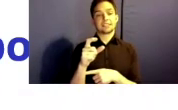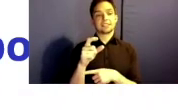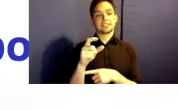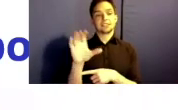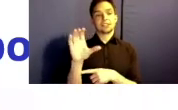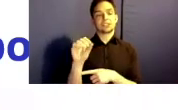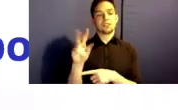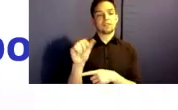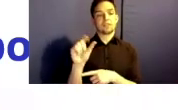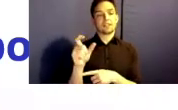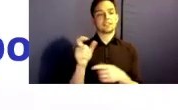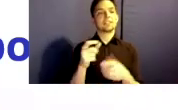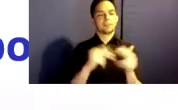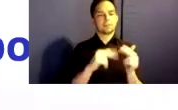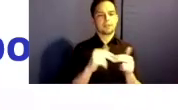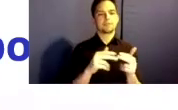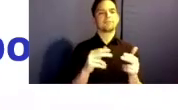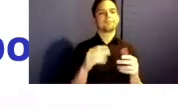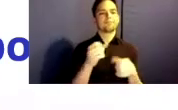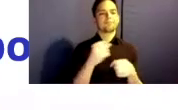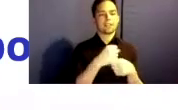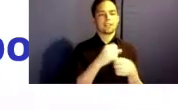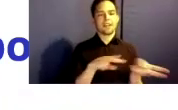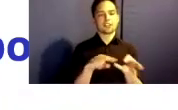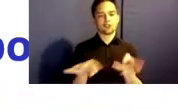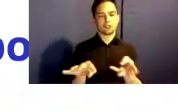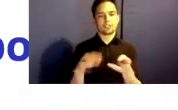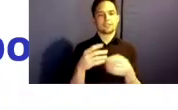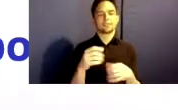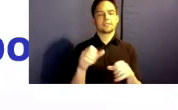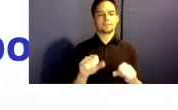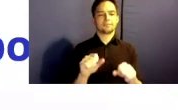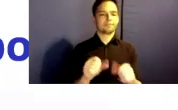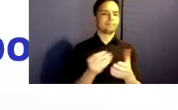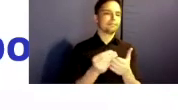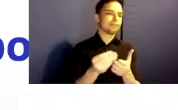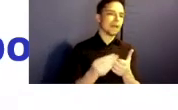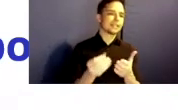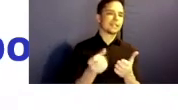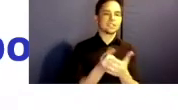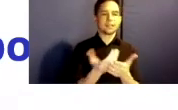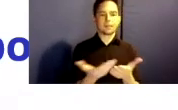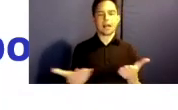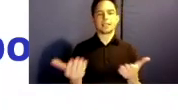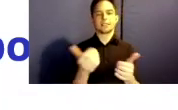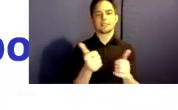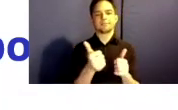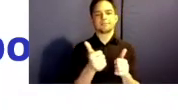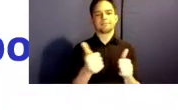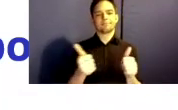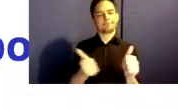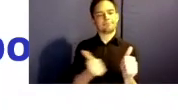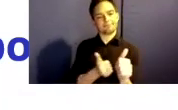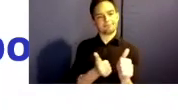the building of manufacturing capabilities, buying supply ahead of time in order to